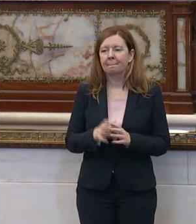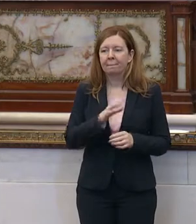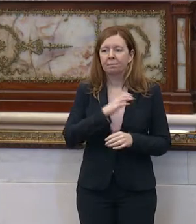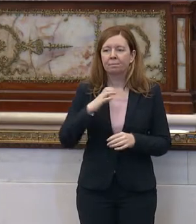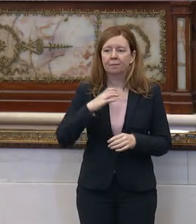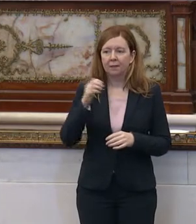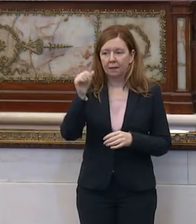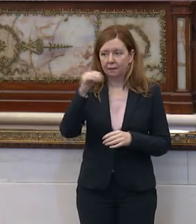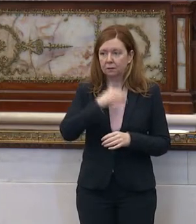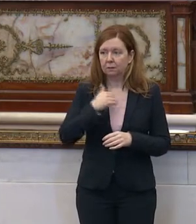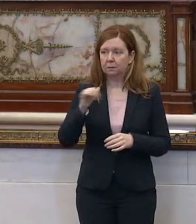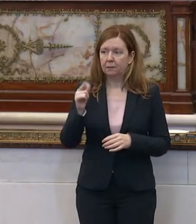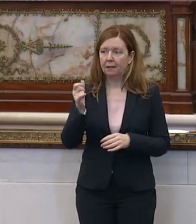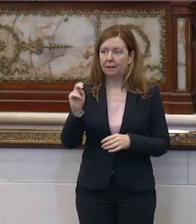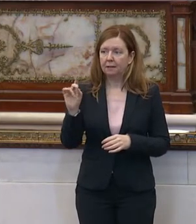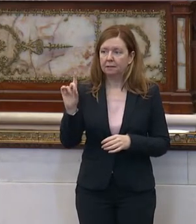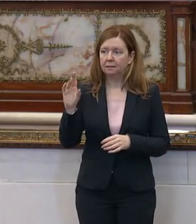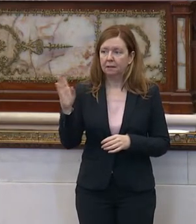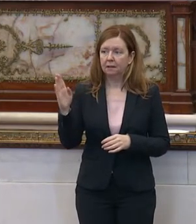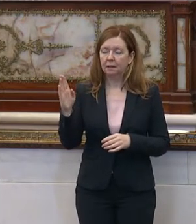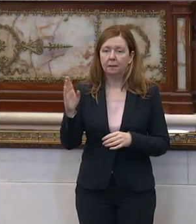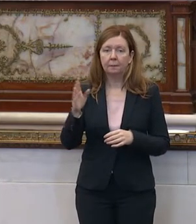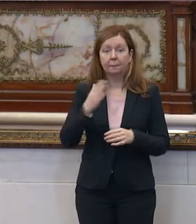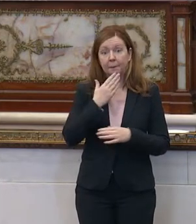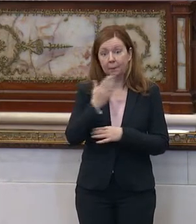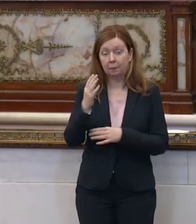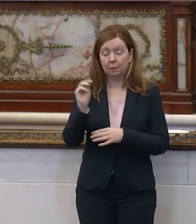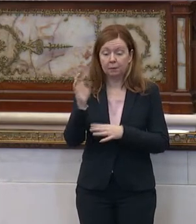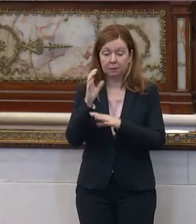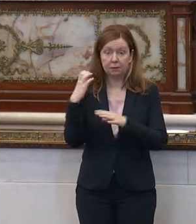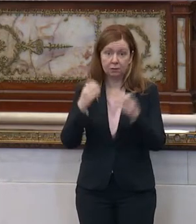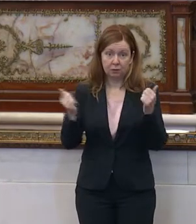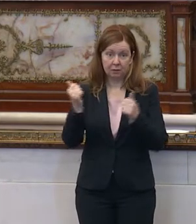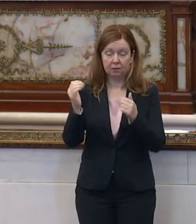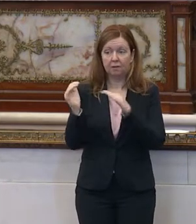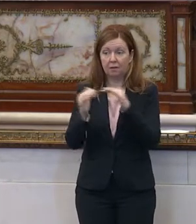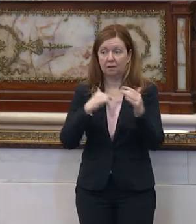Councilmember Alan Dom. Morning, Mr. Chair and colleagues. Present.